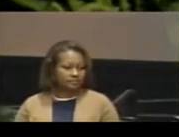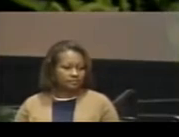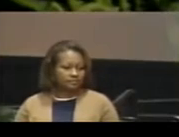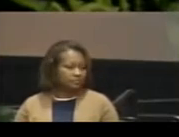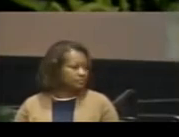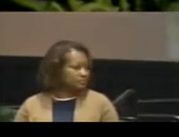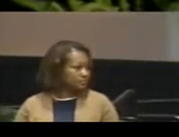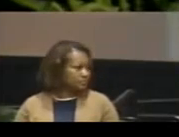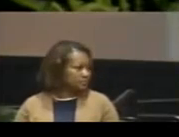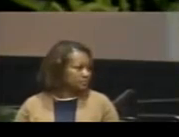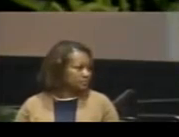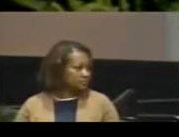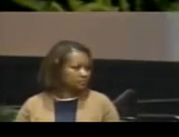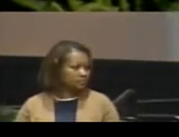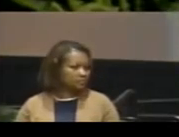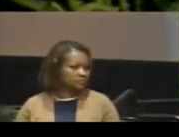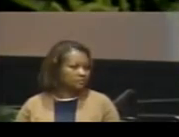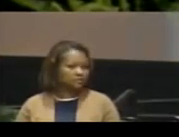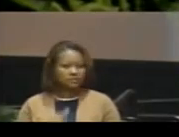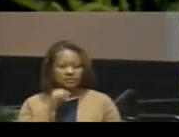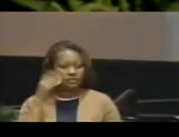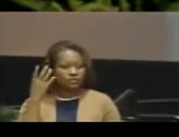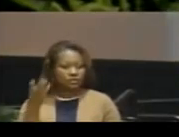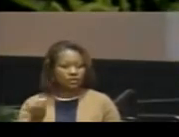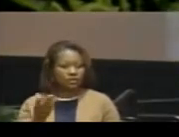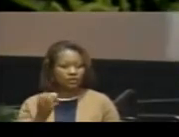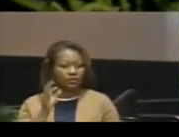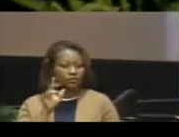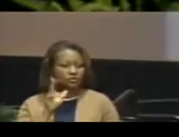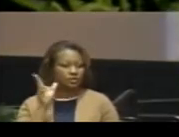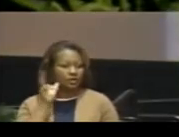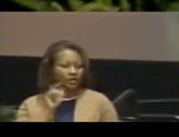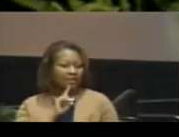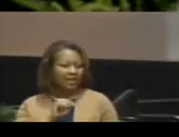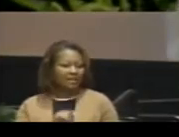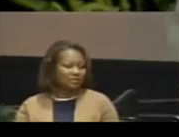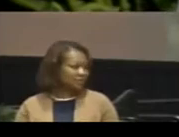Well, but wait a minute, don't go away, because I want you to hear the answer.